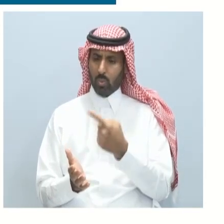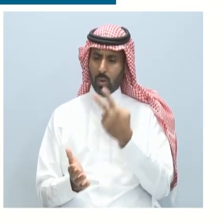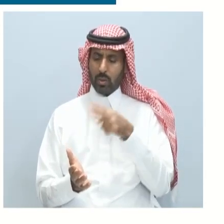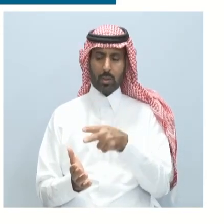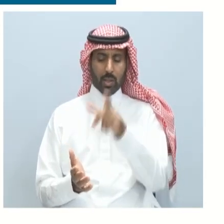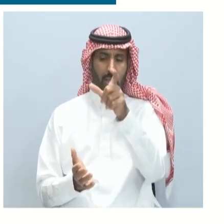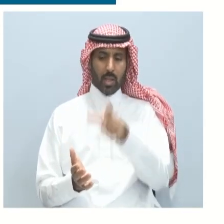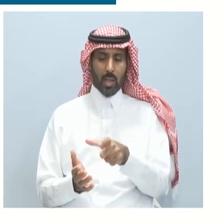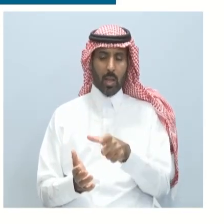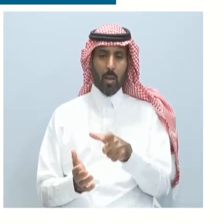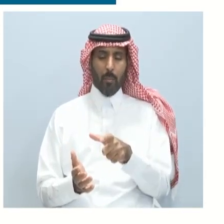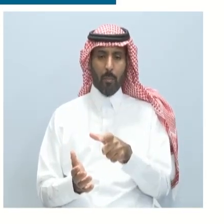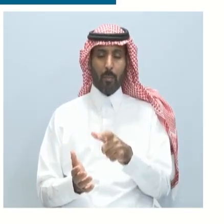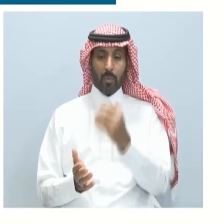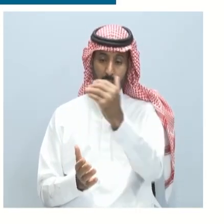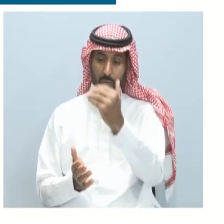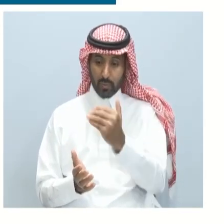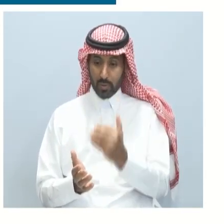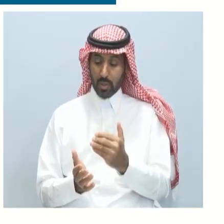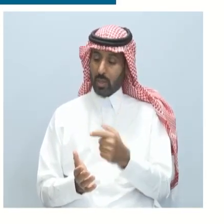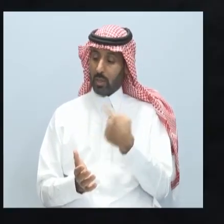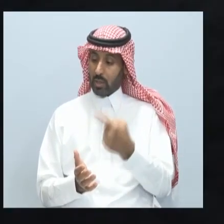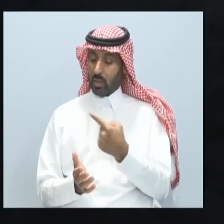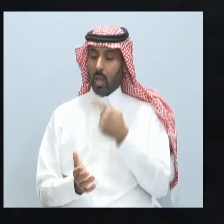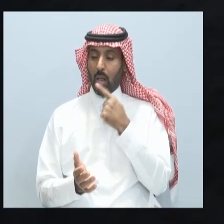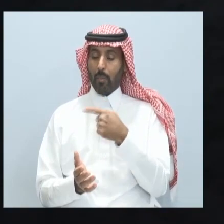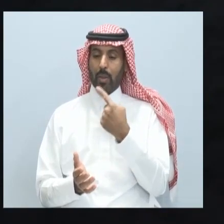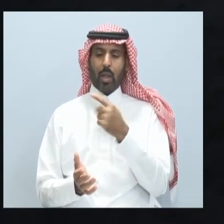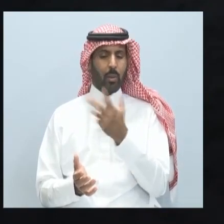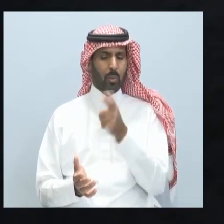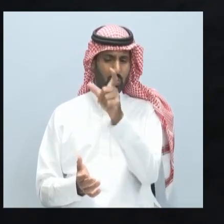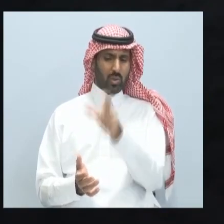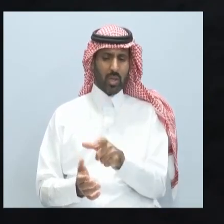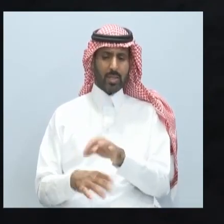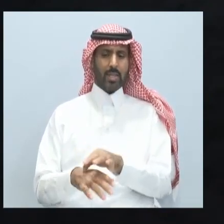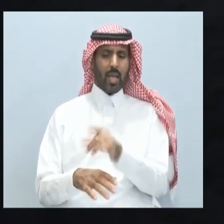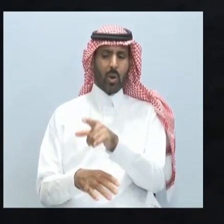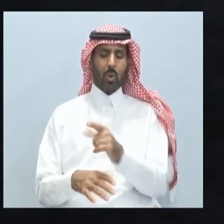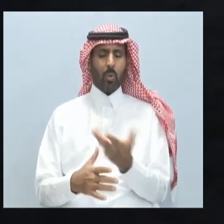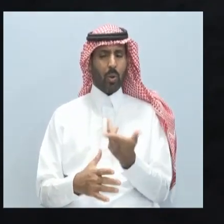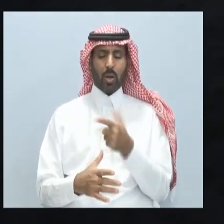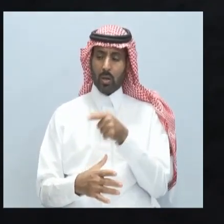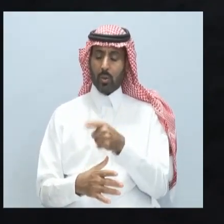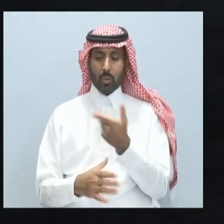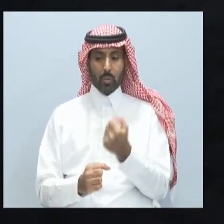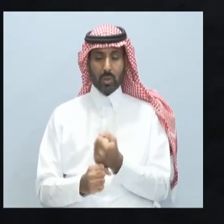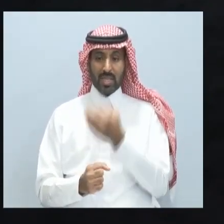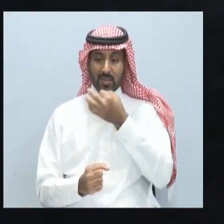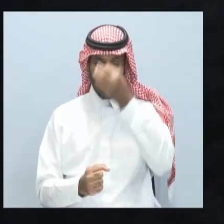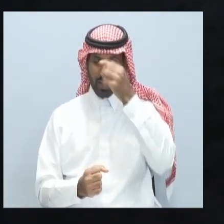on in different sections or paragraphs. So you may focus on an incident, what, or the